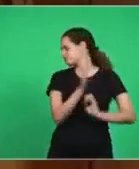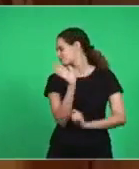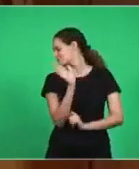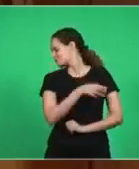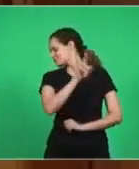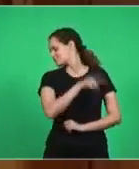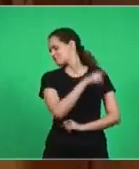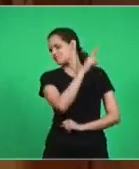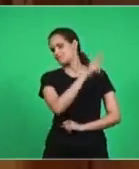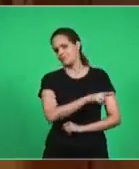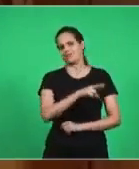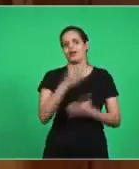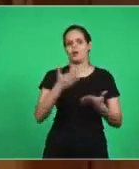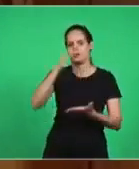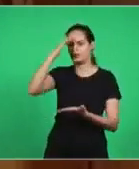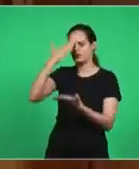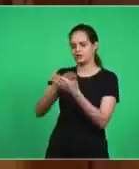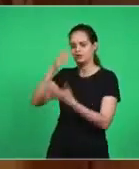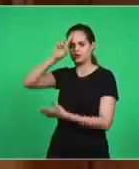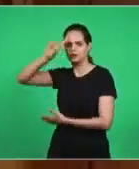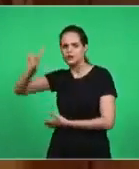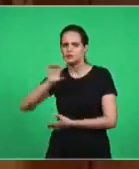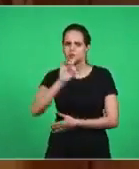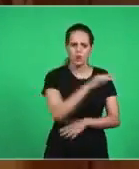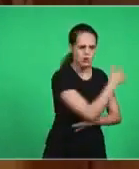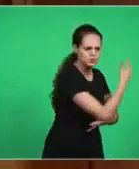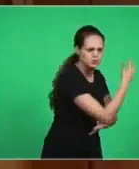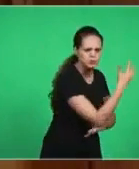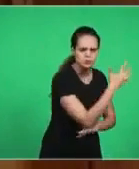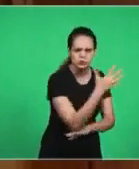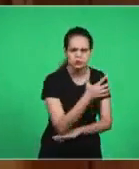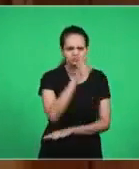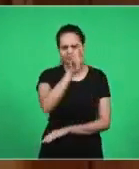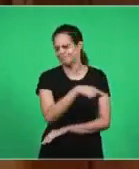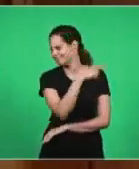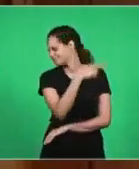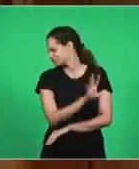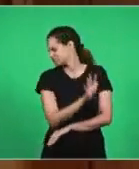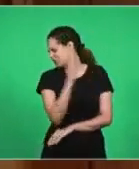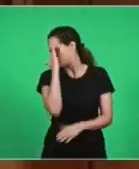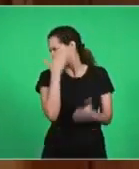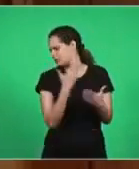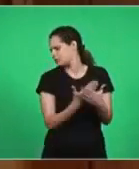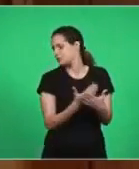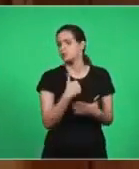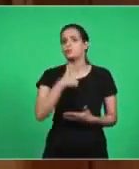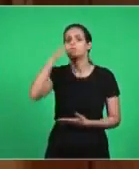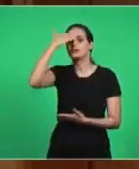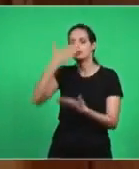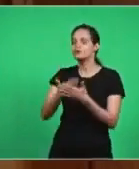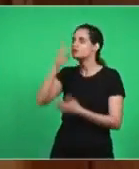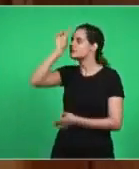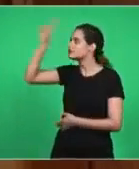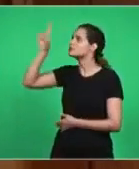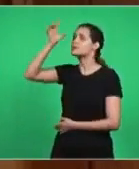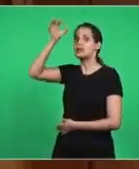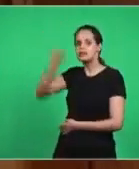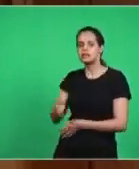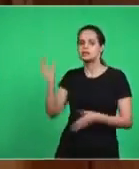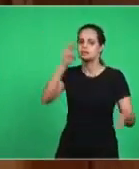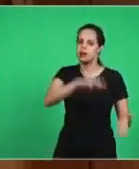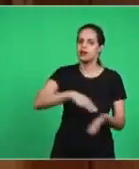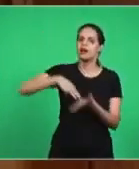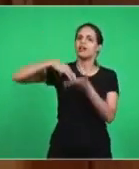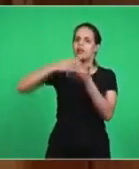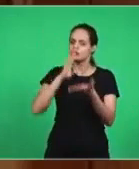And they used to believe in the spiritual nature, now they believe in the Lord Jesus. We have the assurance that Maranatha